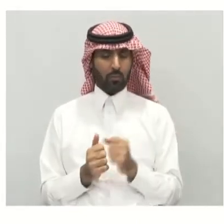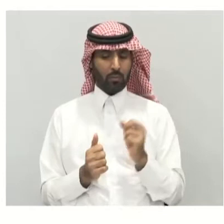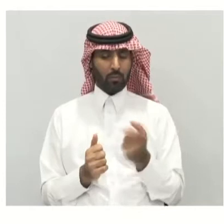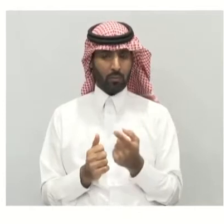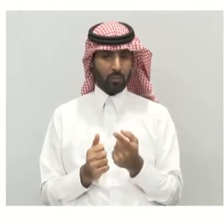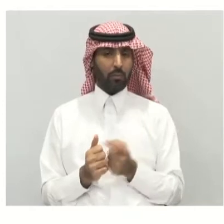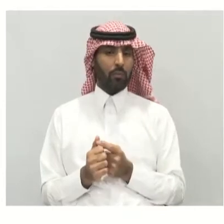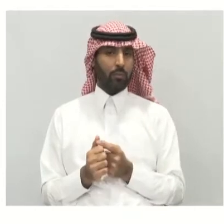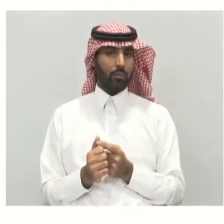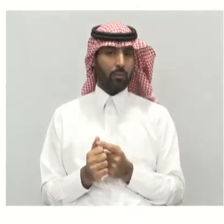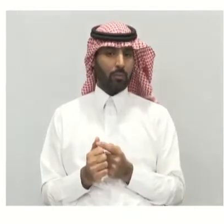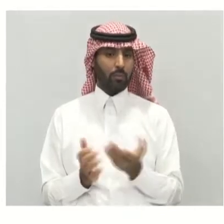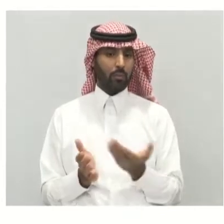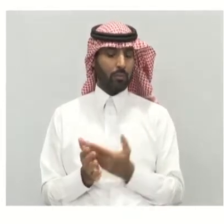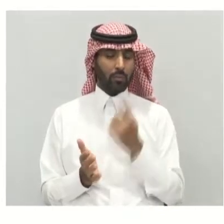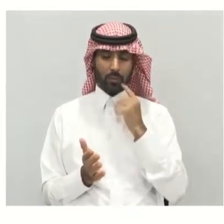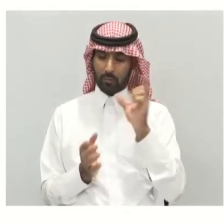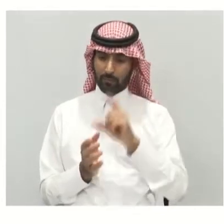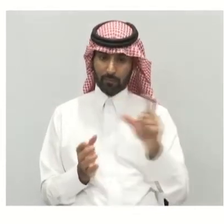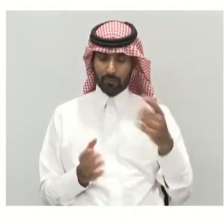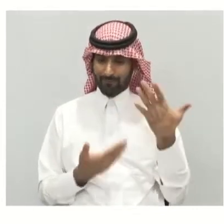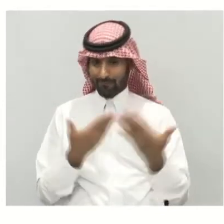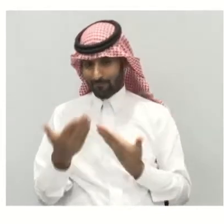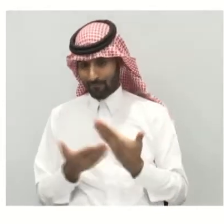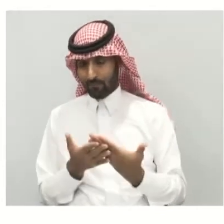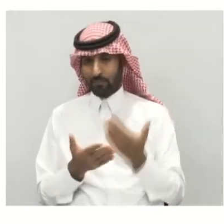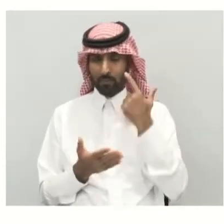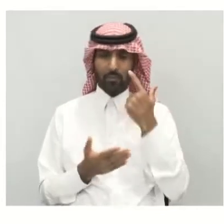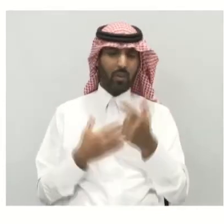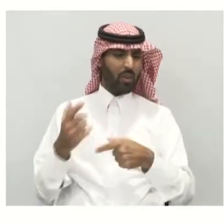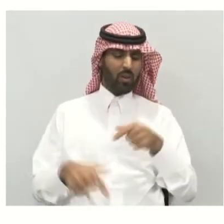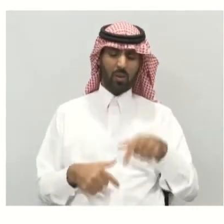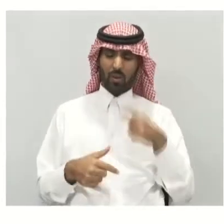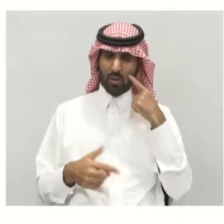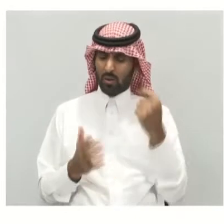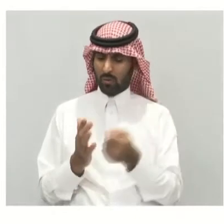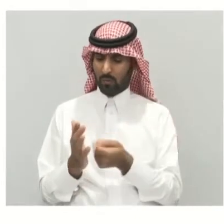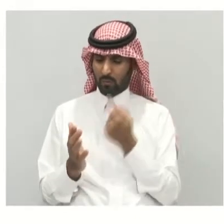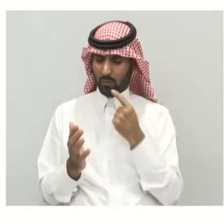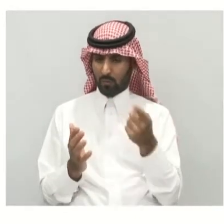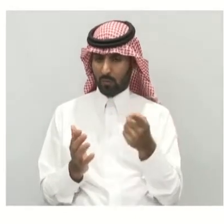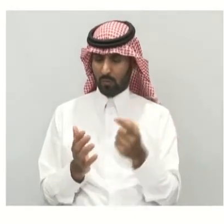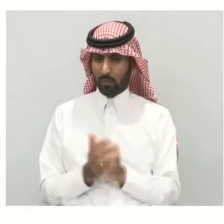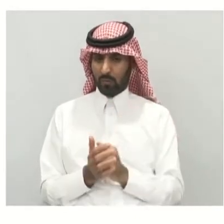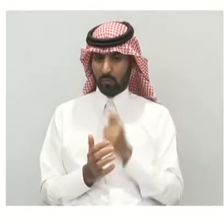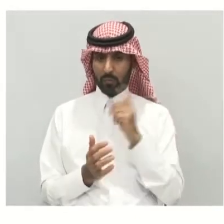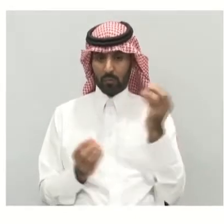sentences, okay, for each situation. So we have a every situation, you will write a sentence for it.